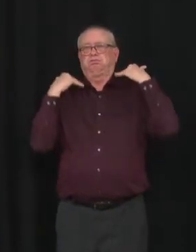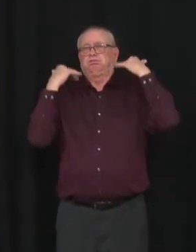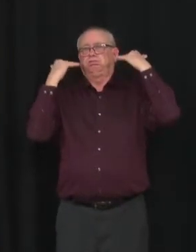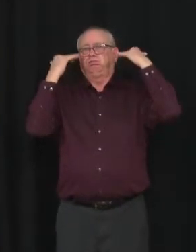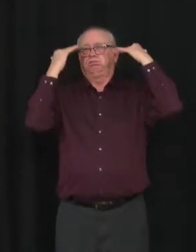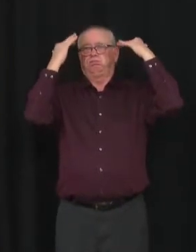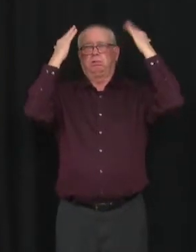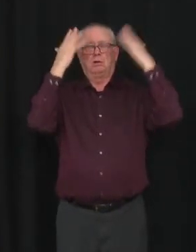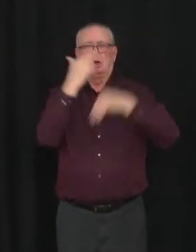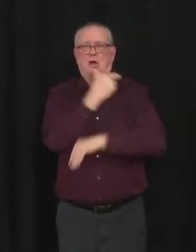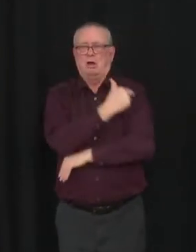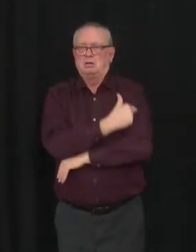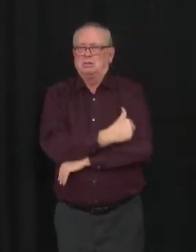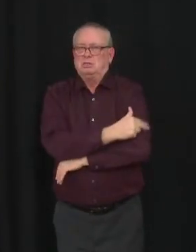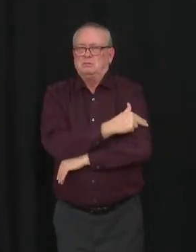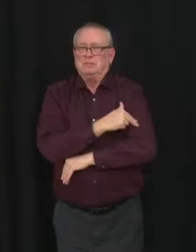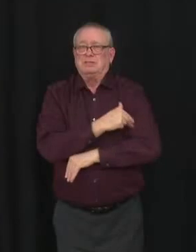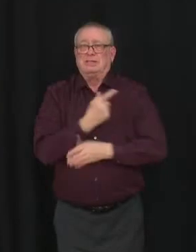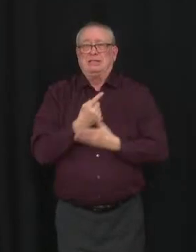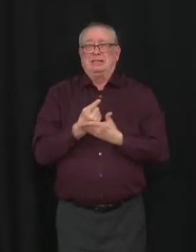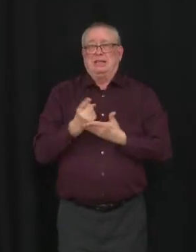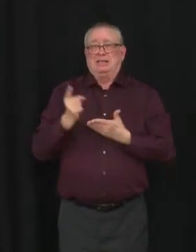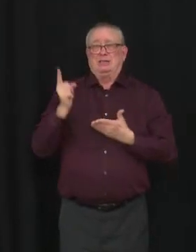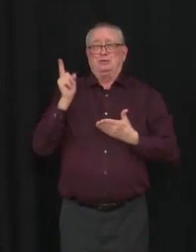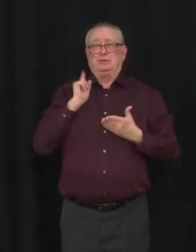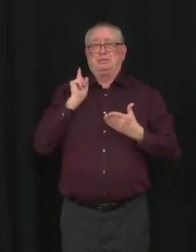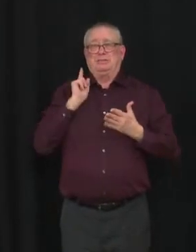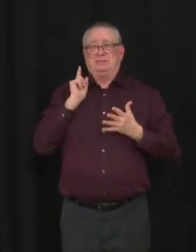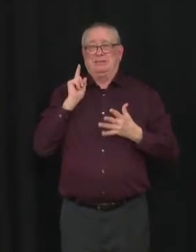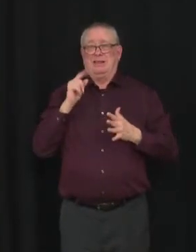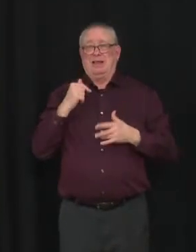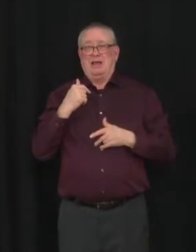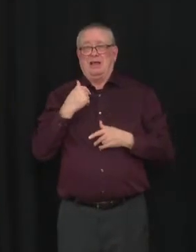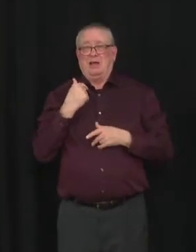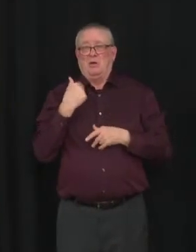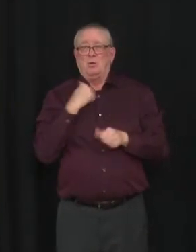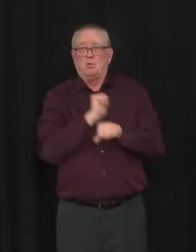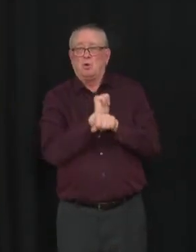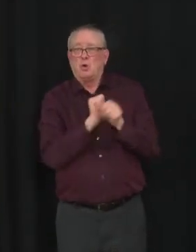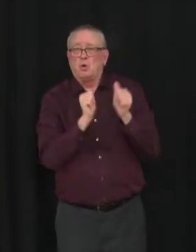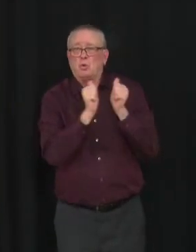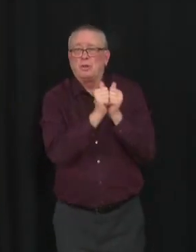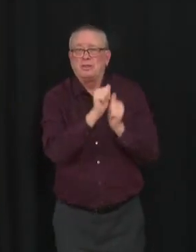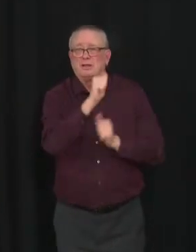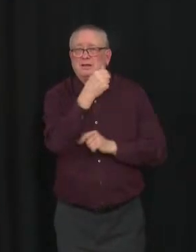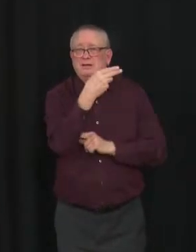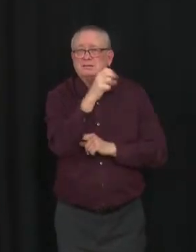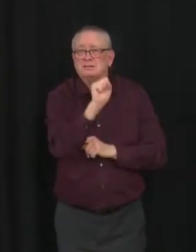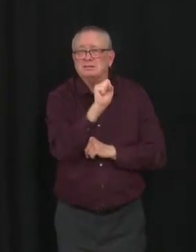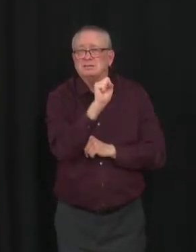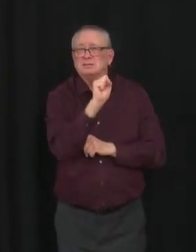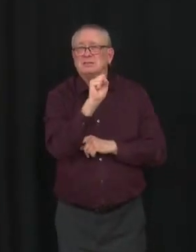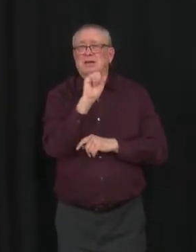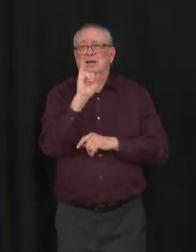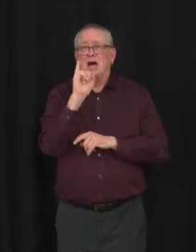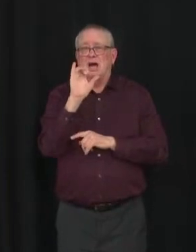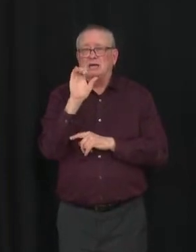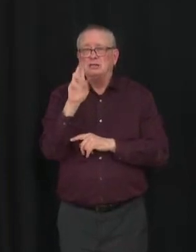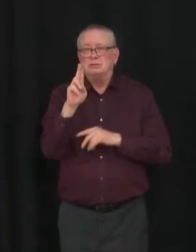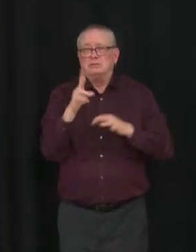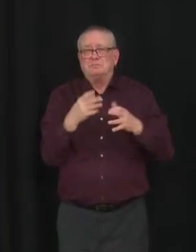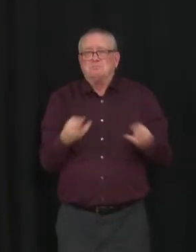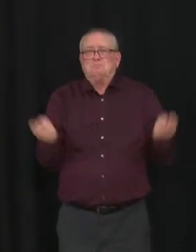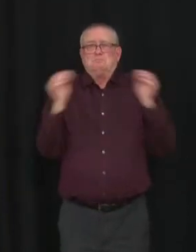as announced last week, my ministry is working with AHS on plans to restore ICU surge capacity if needed. We currently